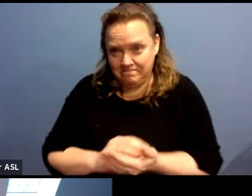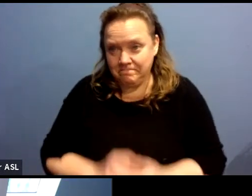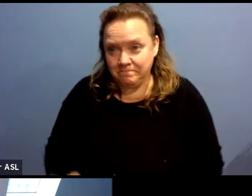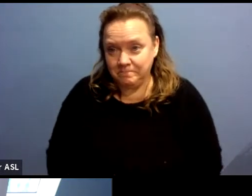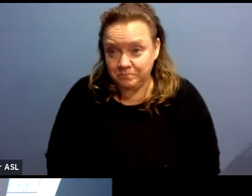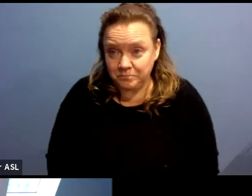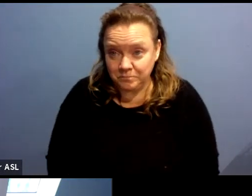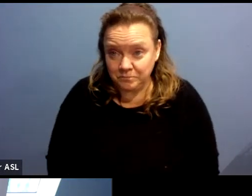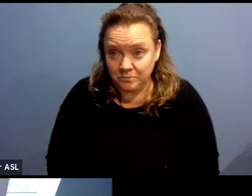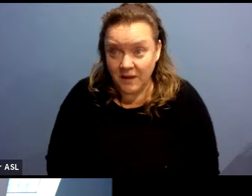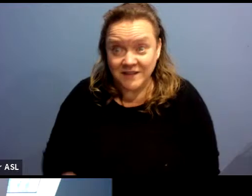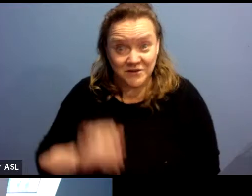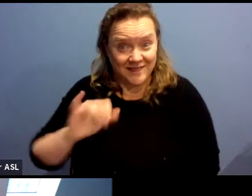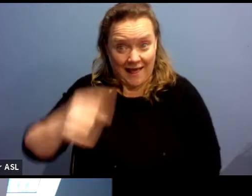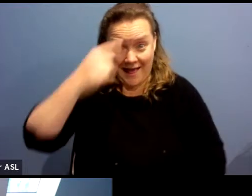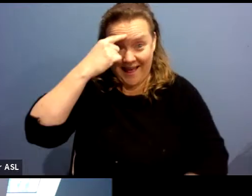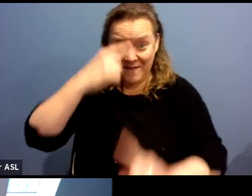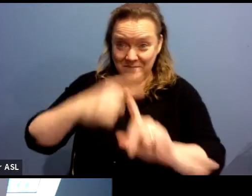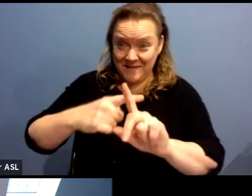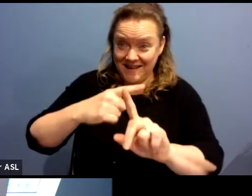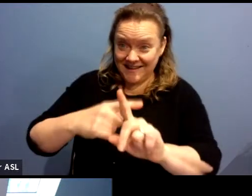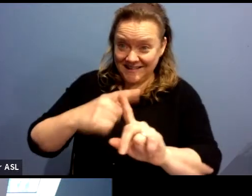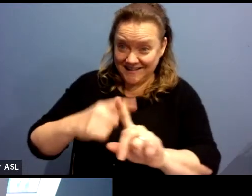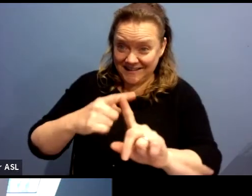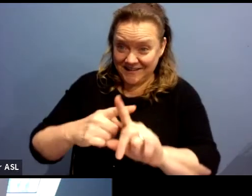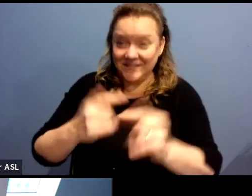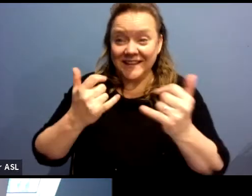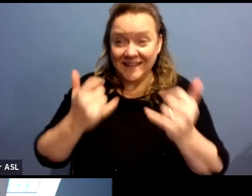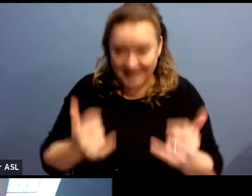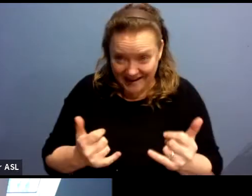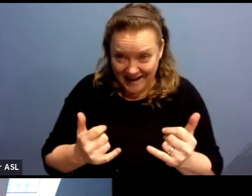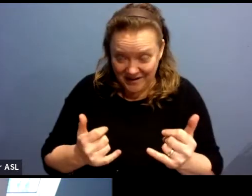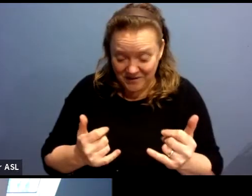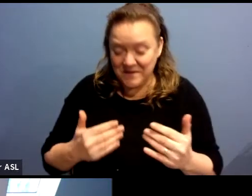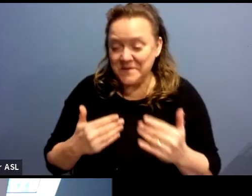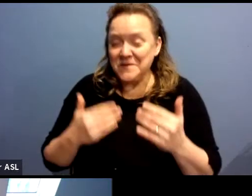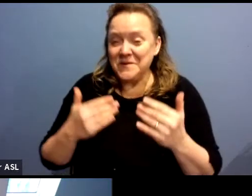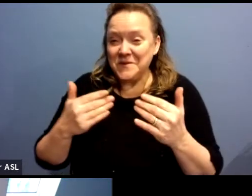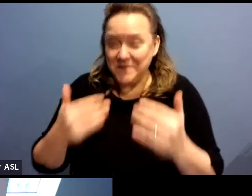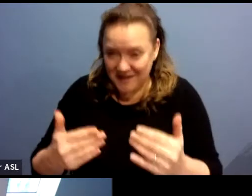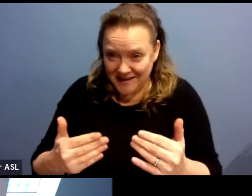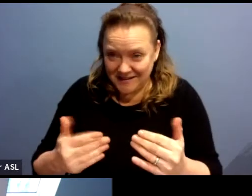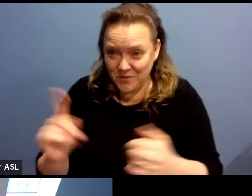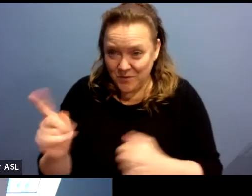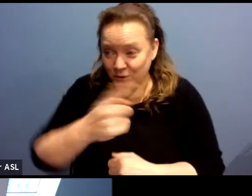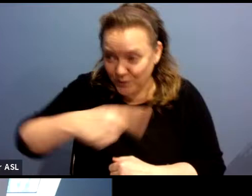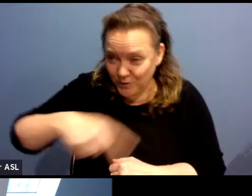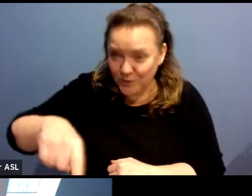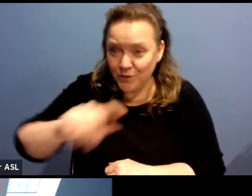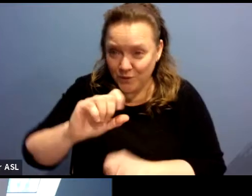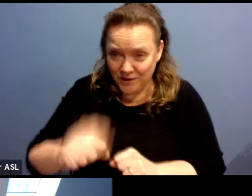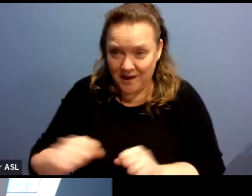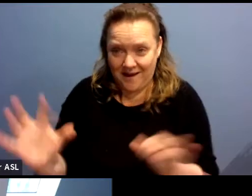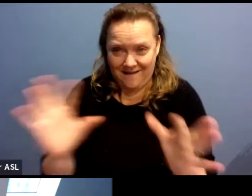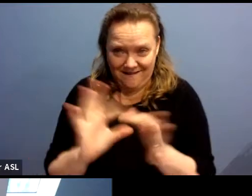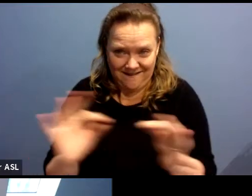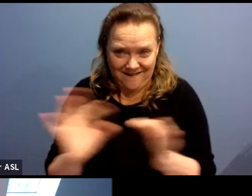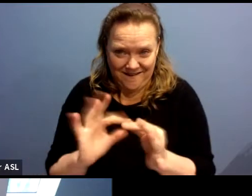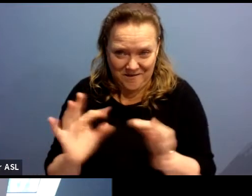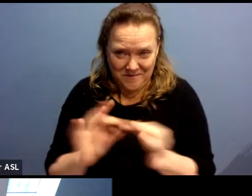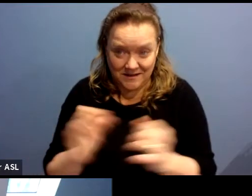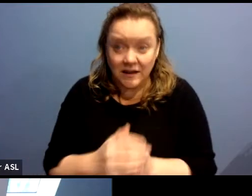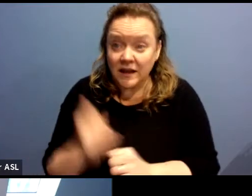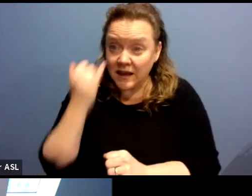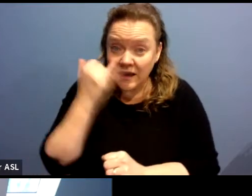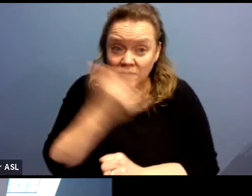With that bit of good news, I'd like to turn to the portion of this evening where we hear from our speakers. Those of you wishing to